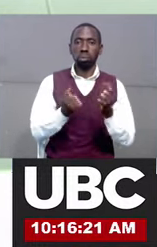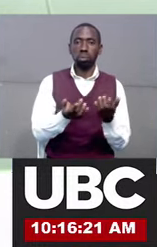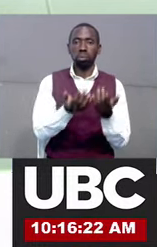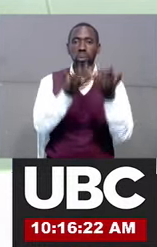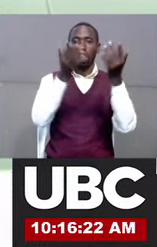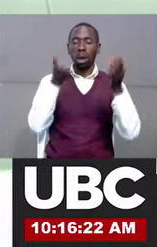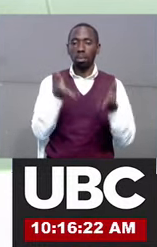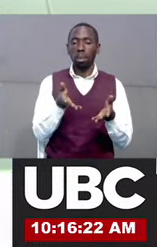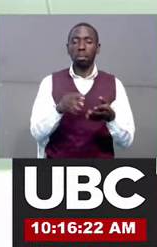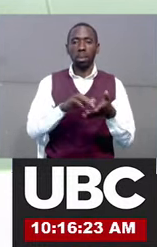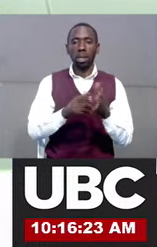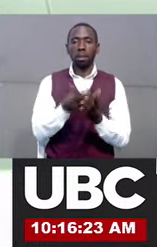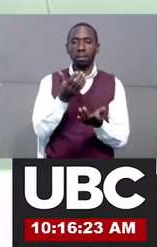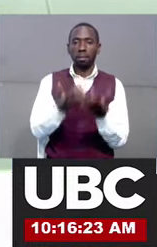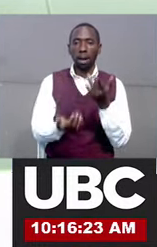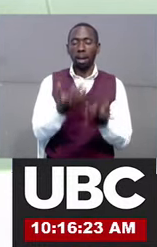5,